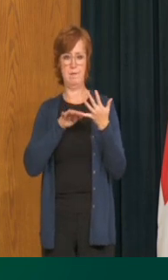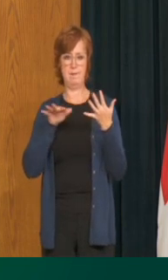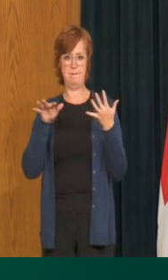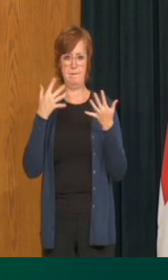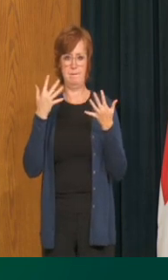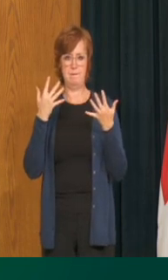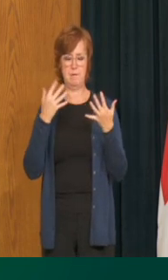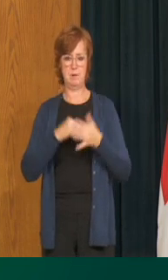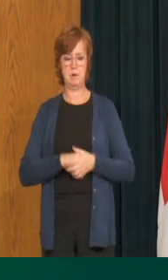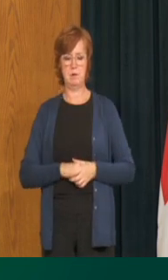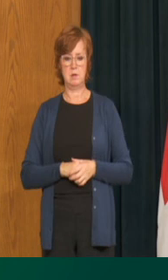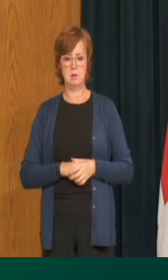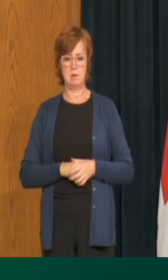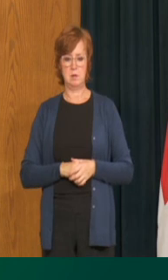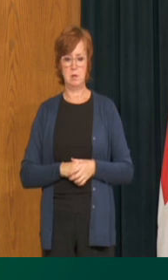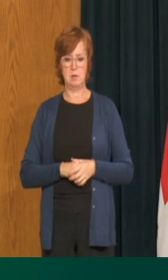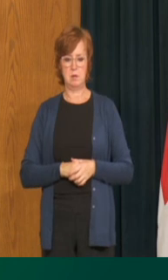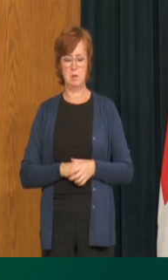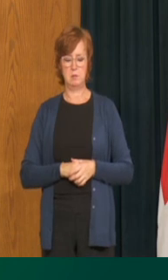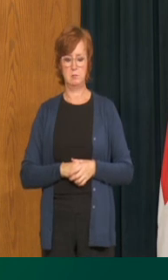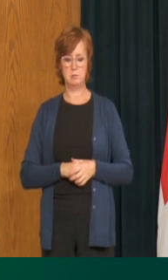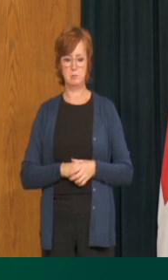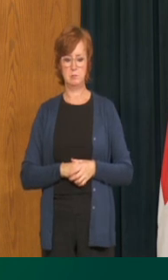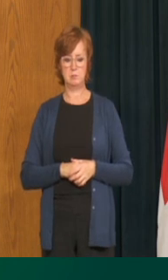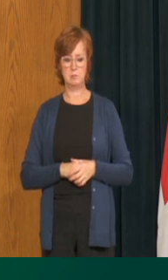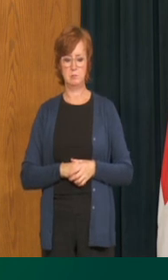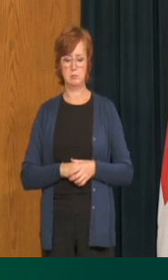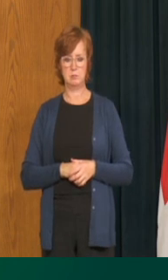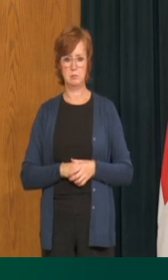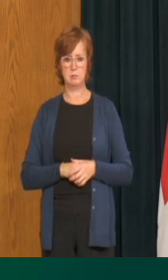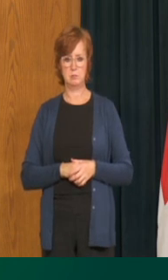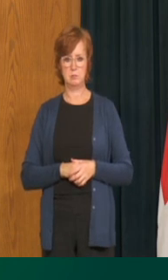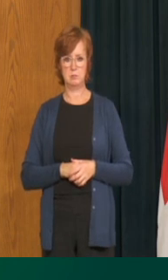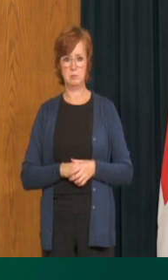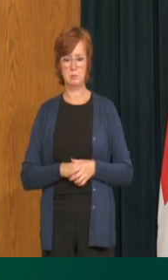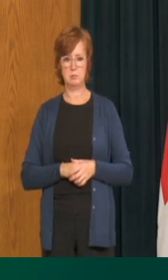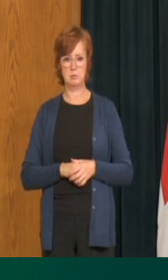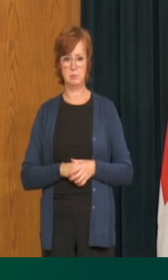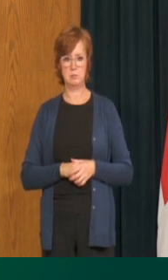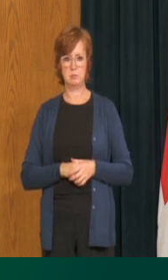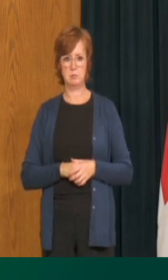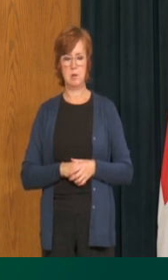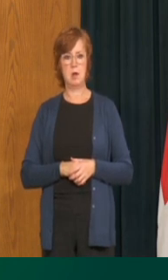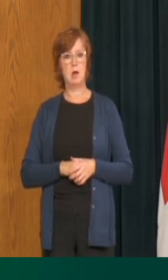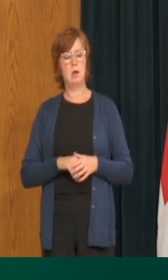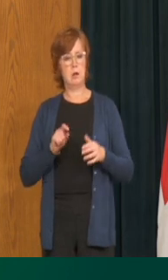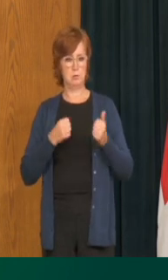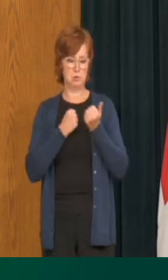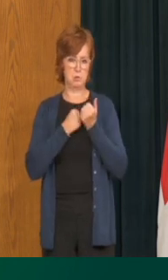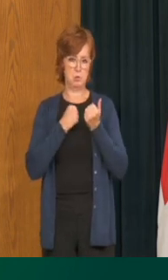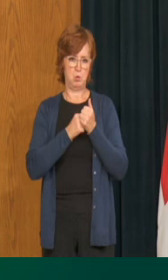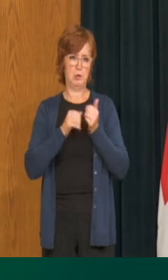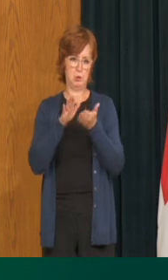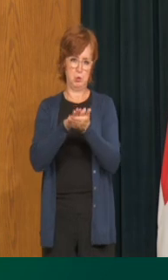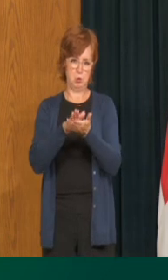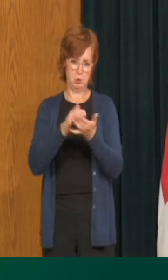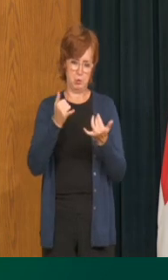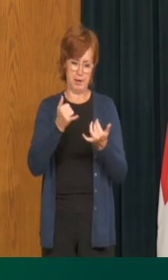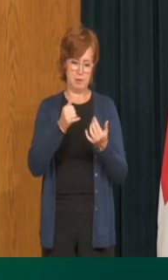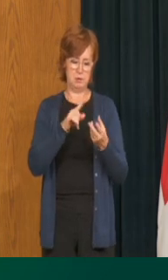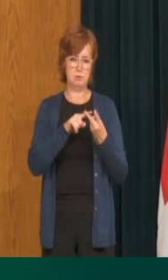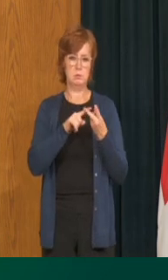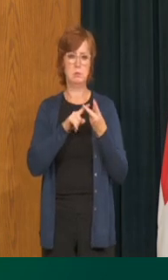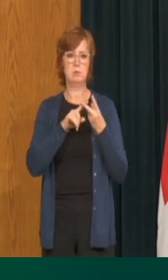support, school reopening. I think as the weather changes, we move indoors, relook at our